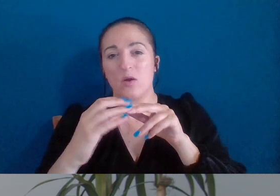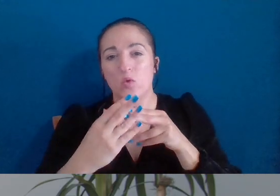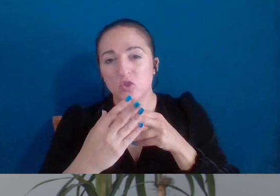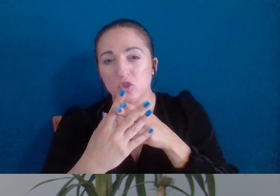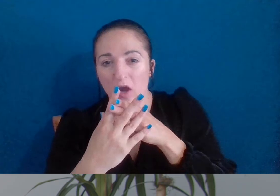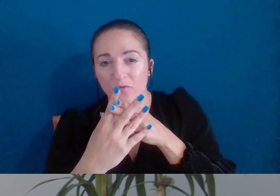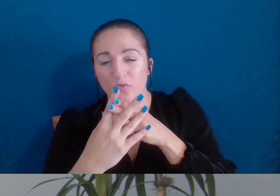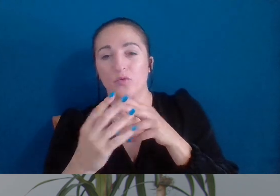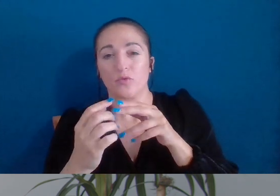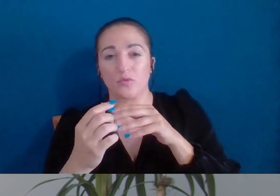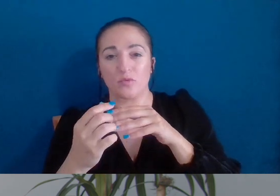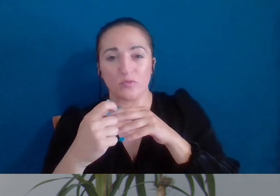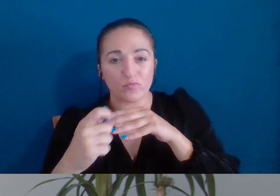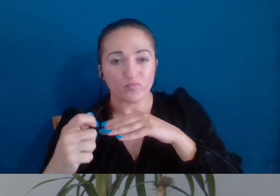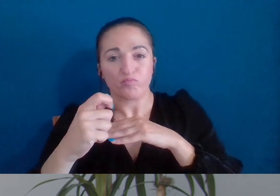So there.